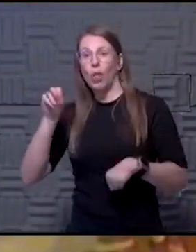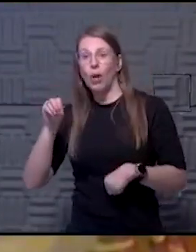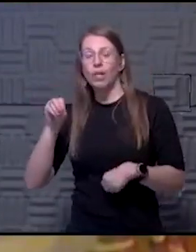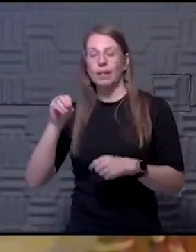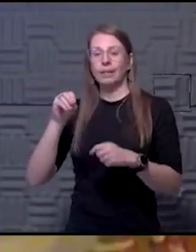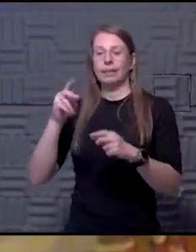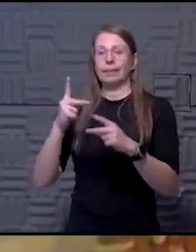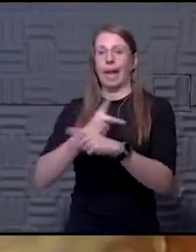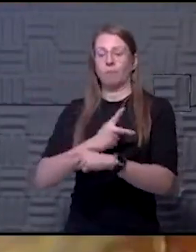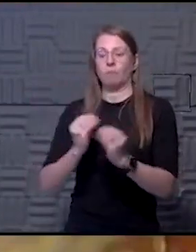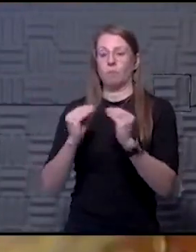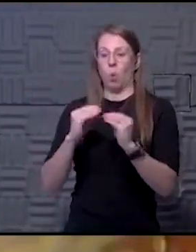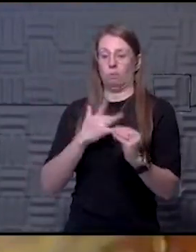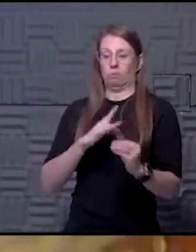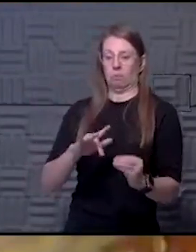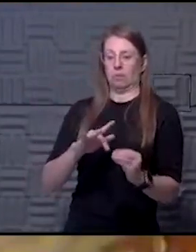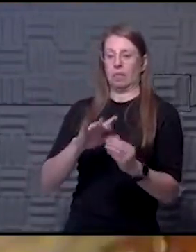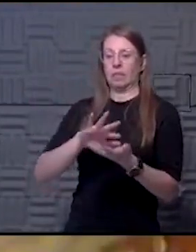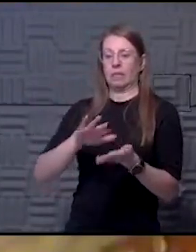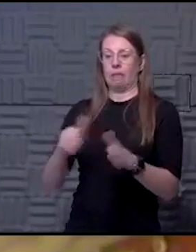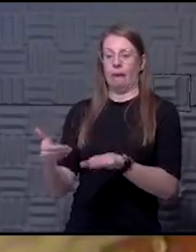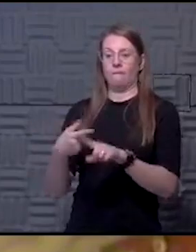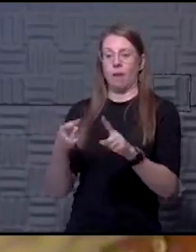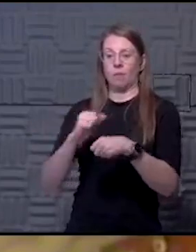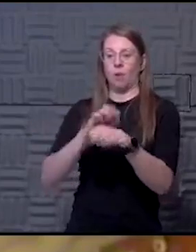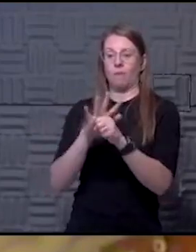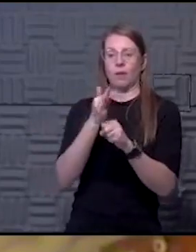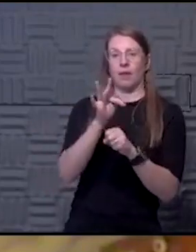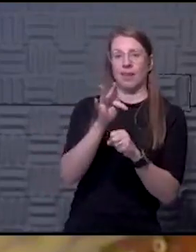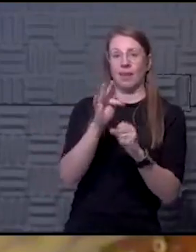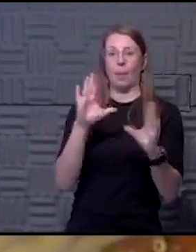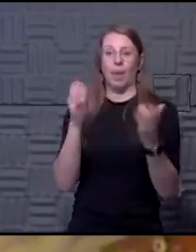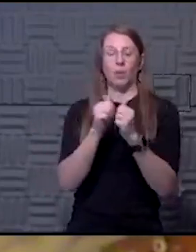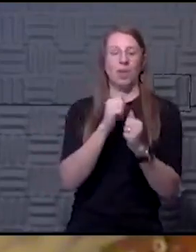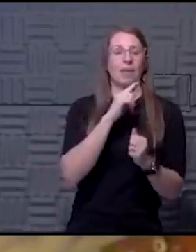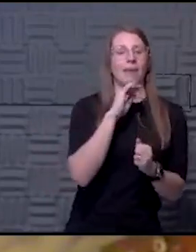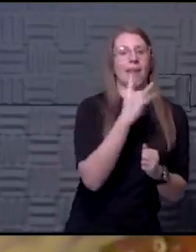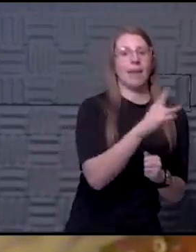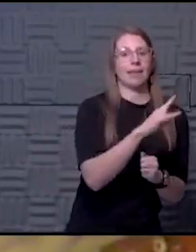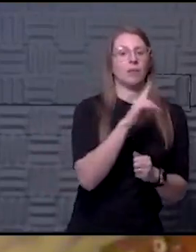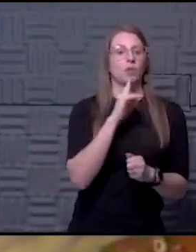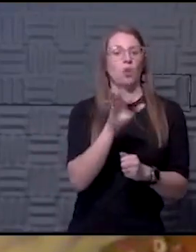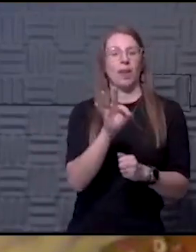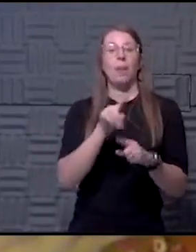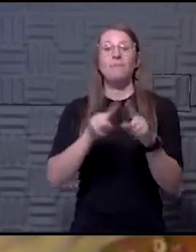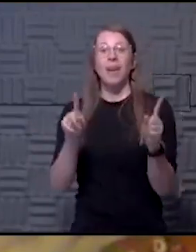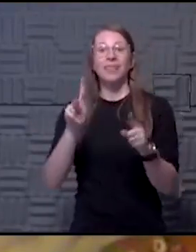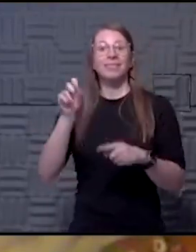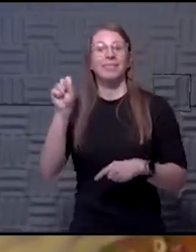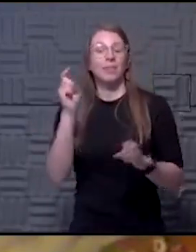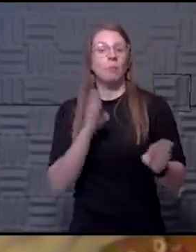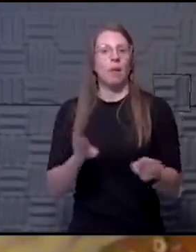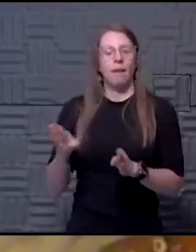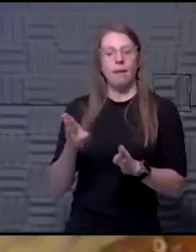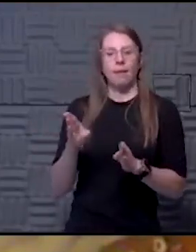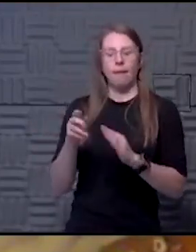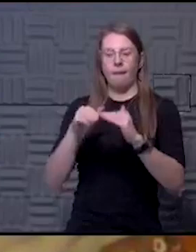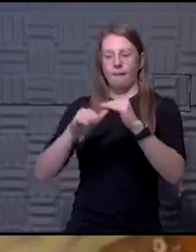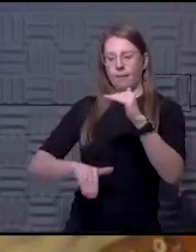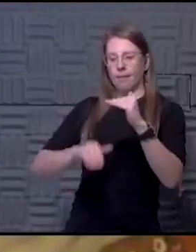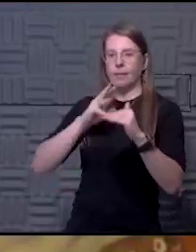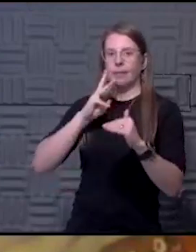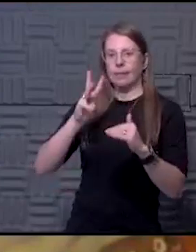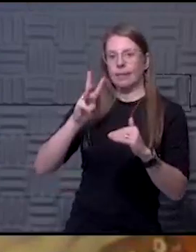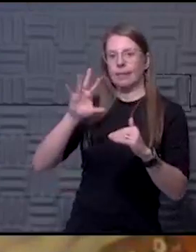more likely to die from COVID-19 than 18 to 29-year-olds, yet the Kansas plan has everyone under